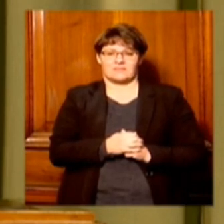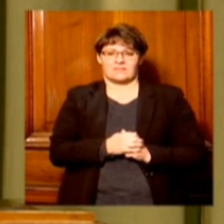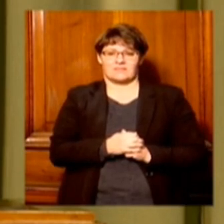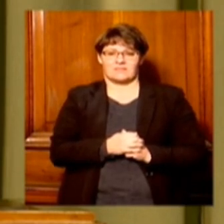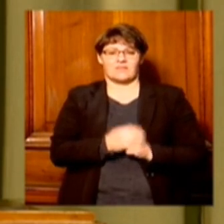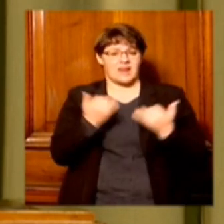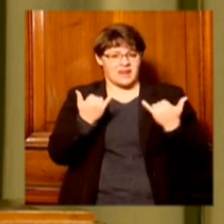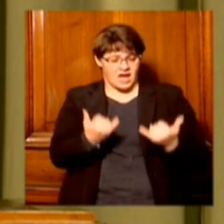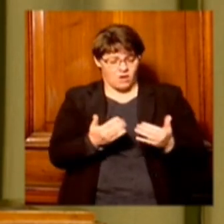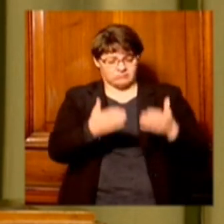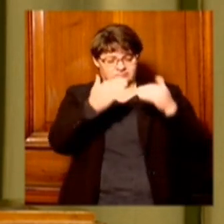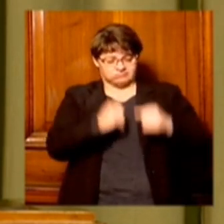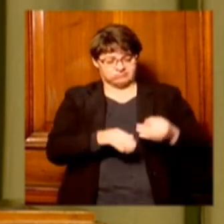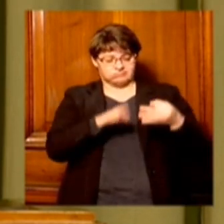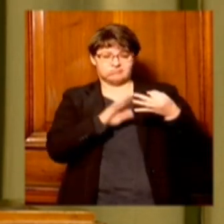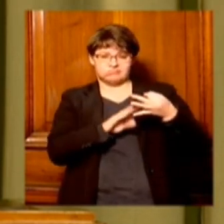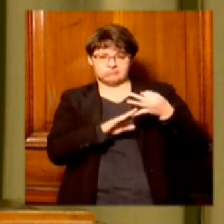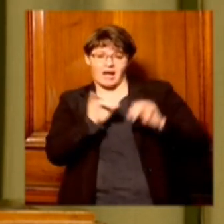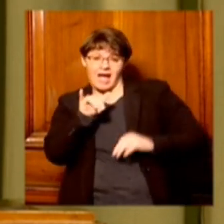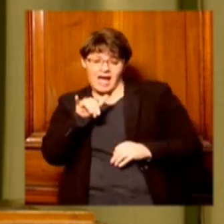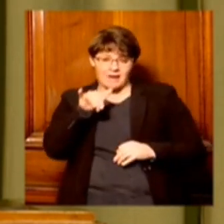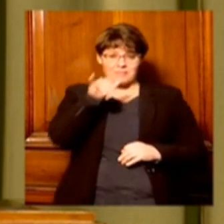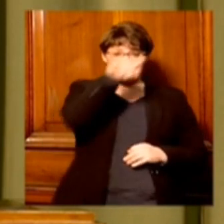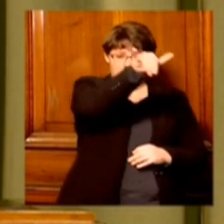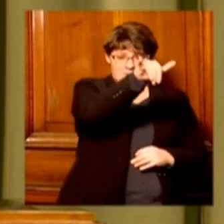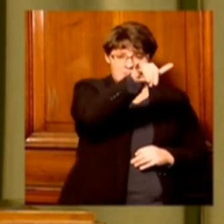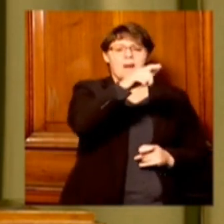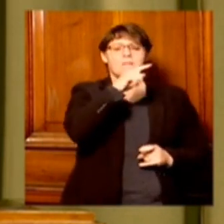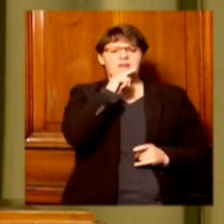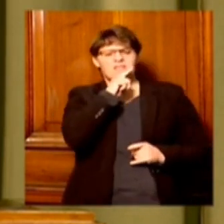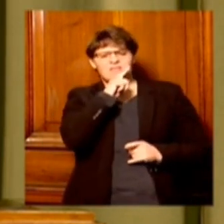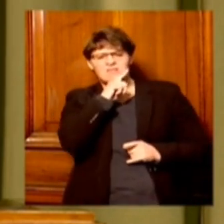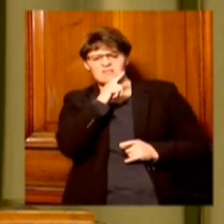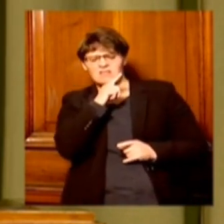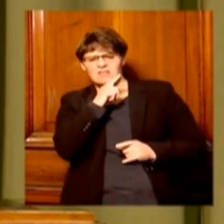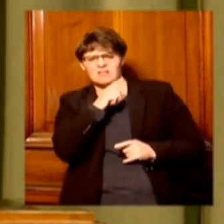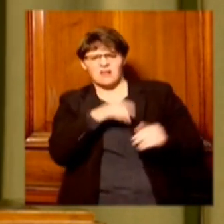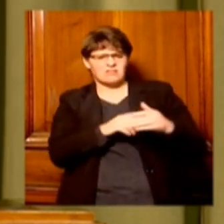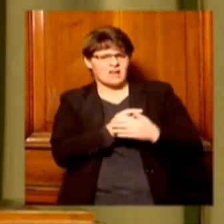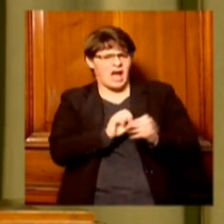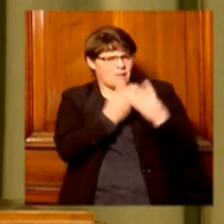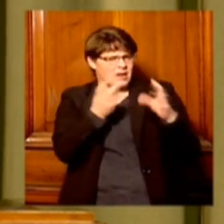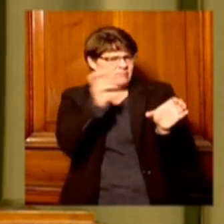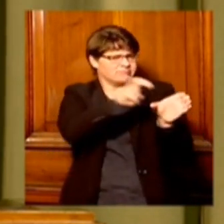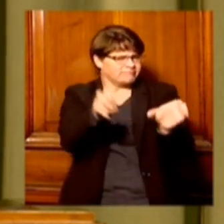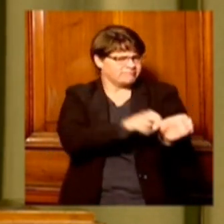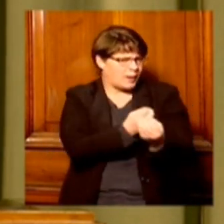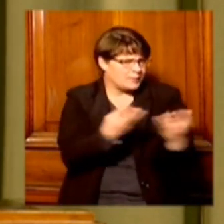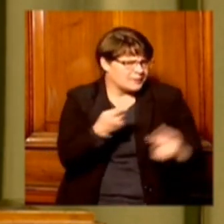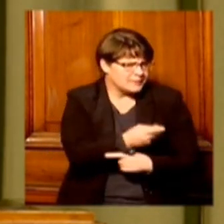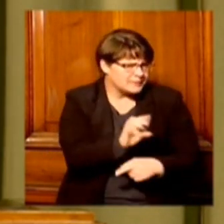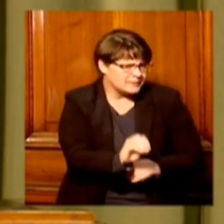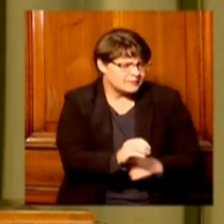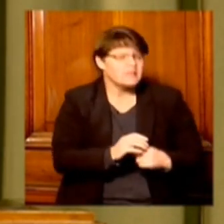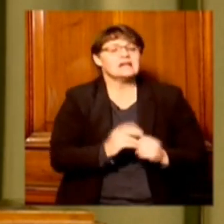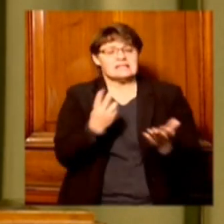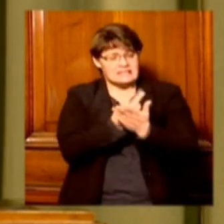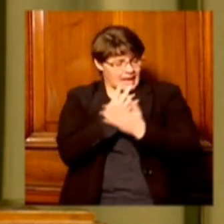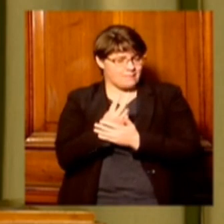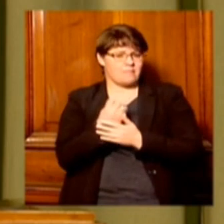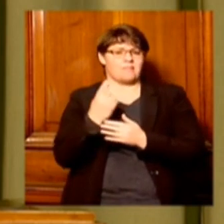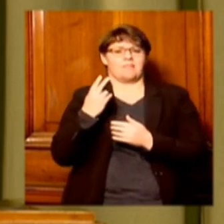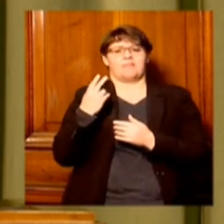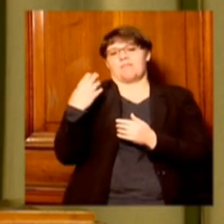the airlines and what restricted capacity should airlines have. As Minister has indicated at previous